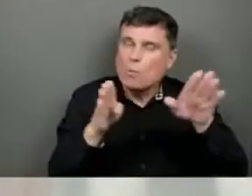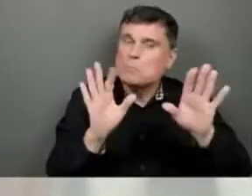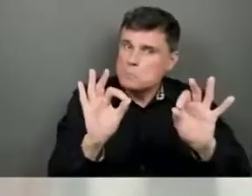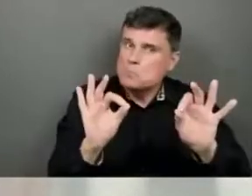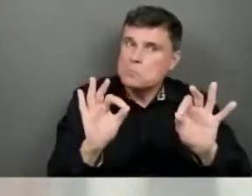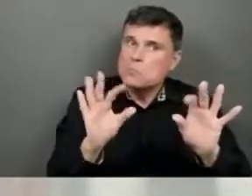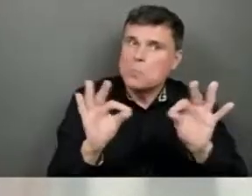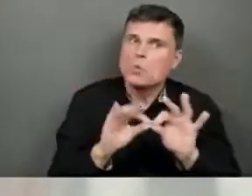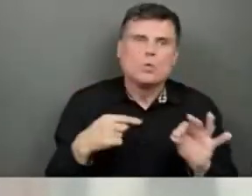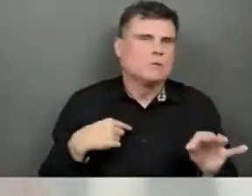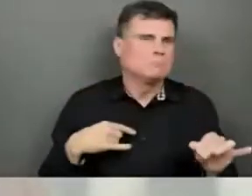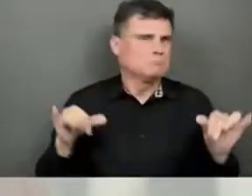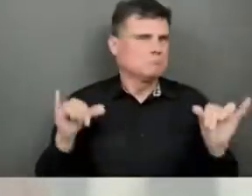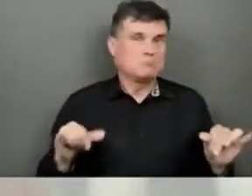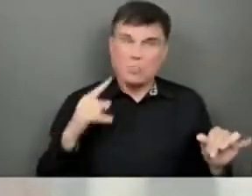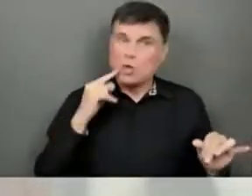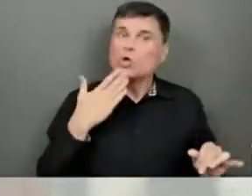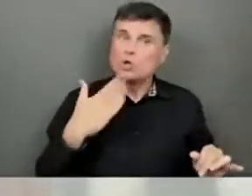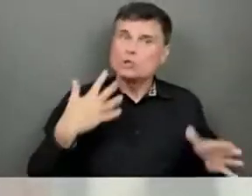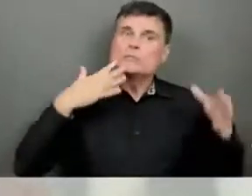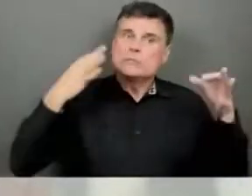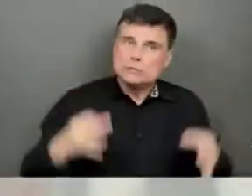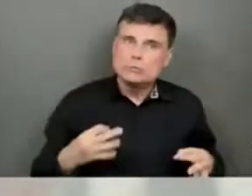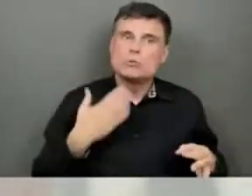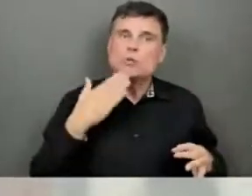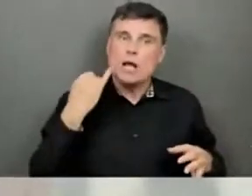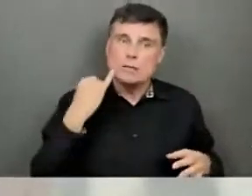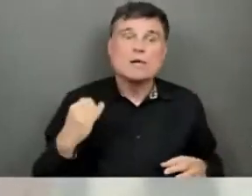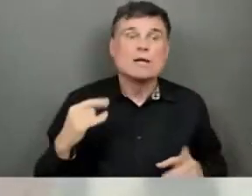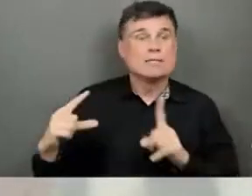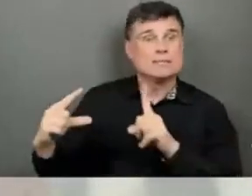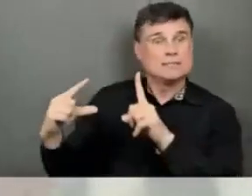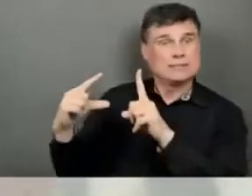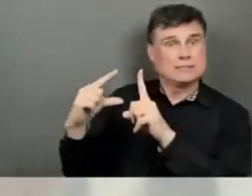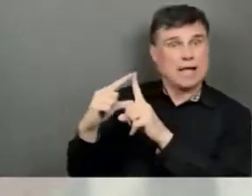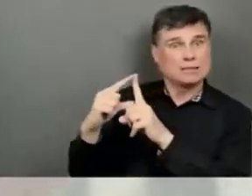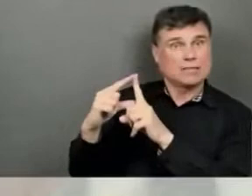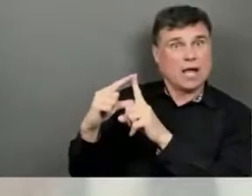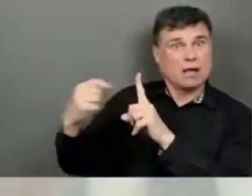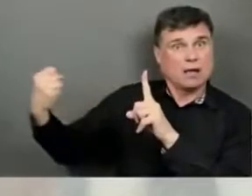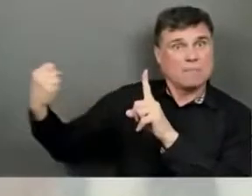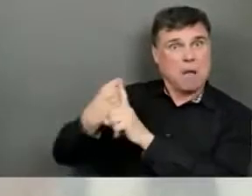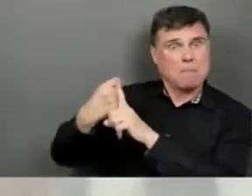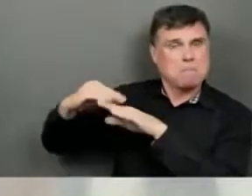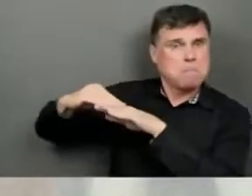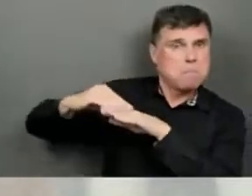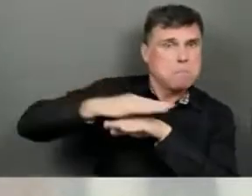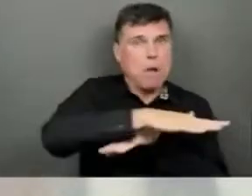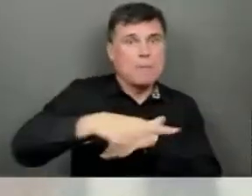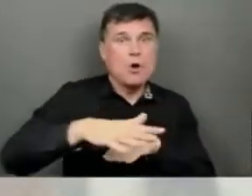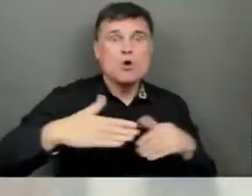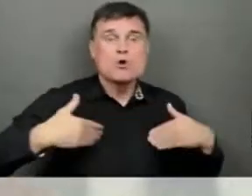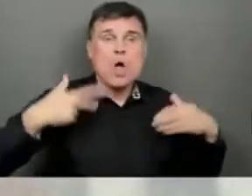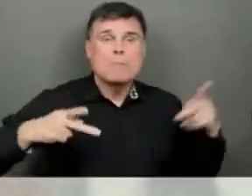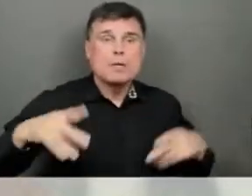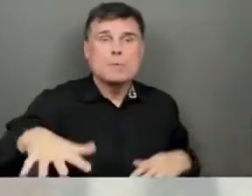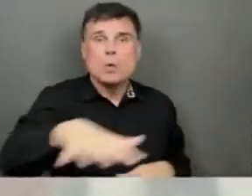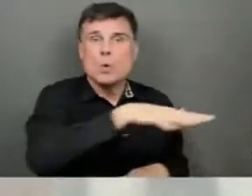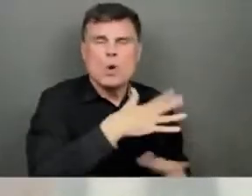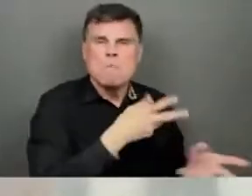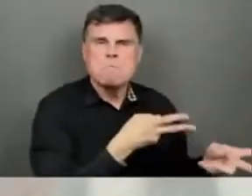that. But when Delta came, it was hitting young people. They were in emergency